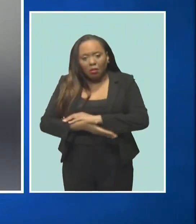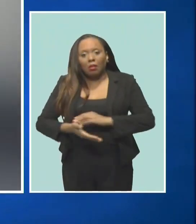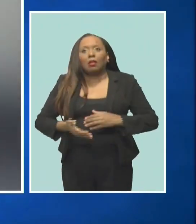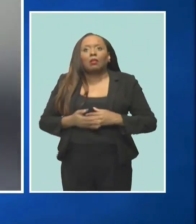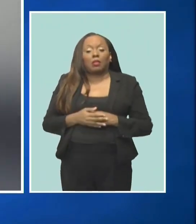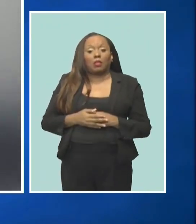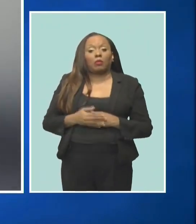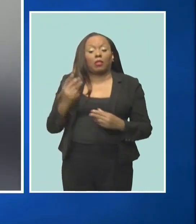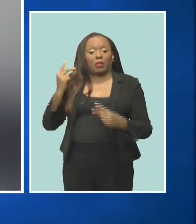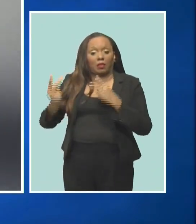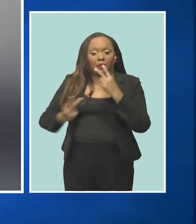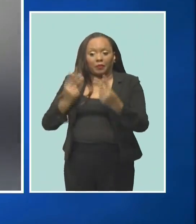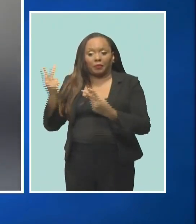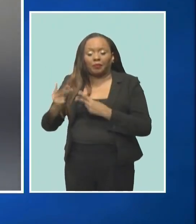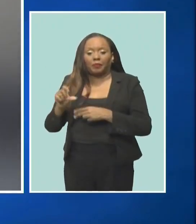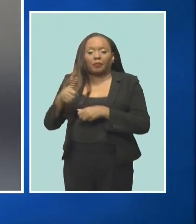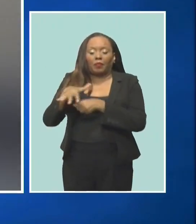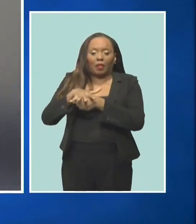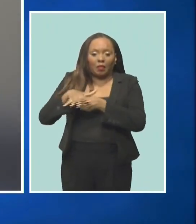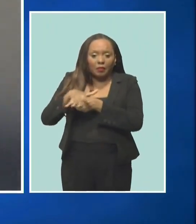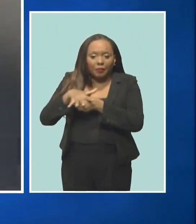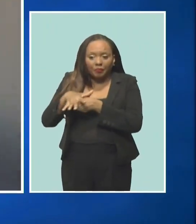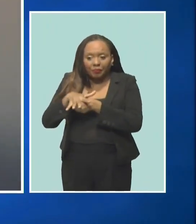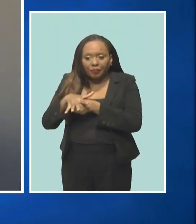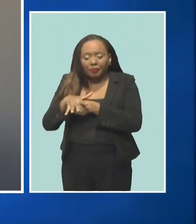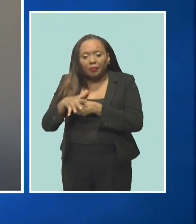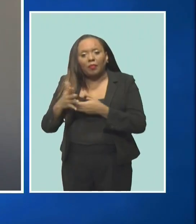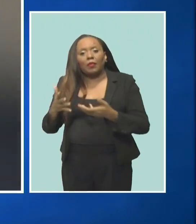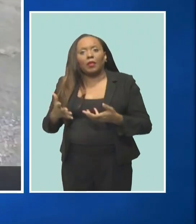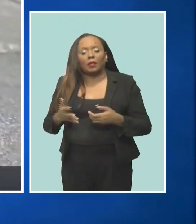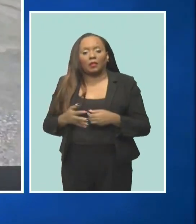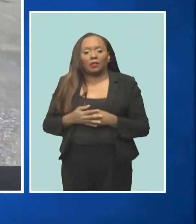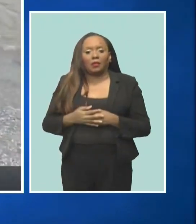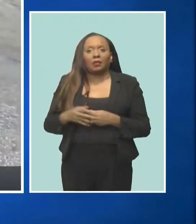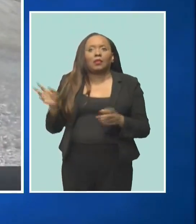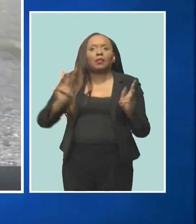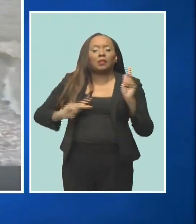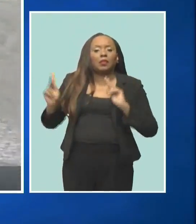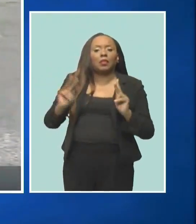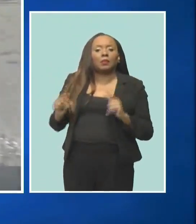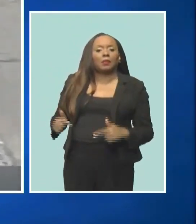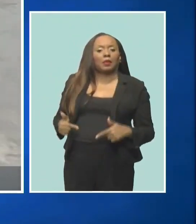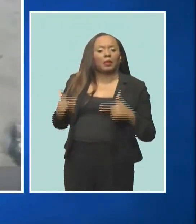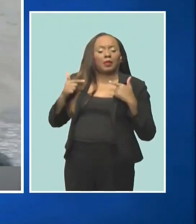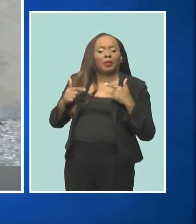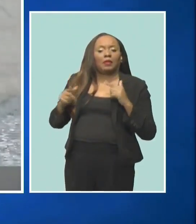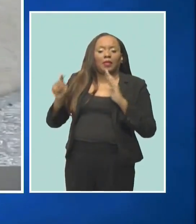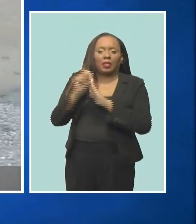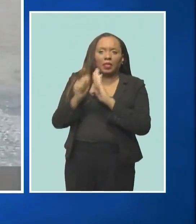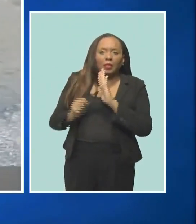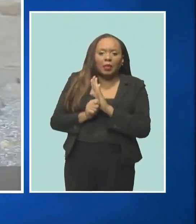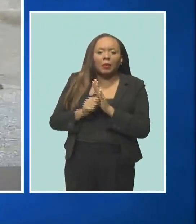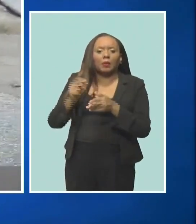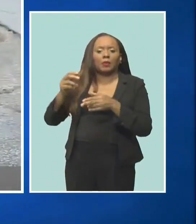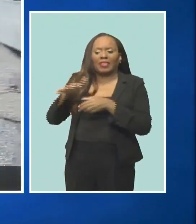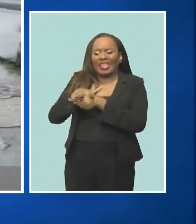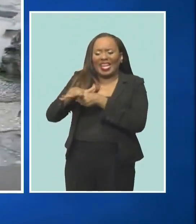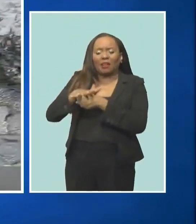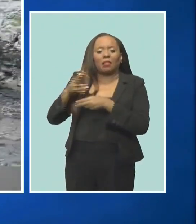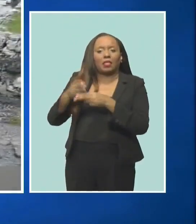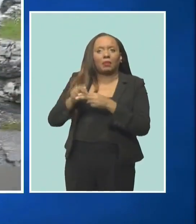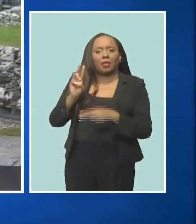cameras visited several flood-prone areas across the island. Residents at Murphy's Pasture in the city says due to